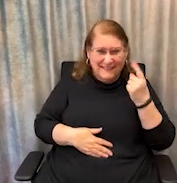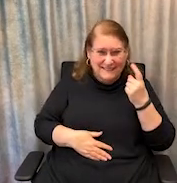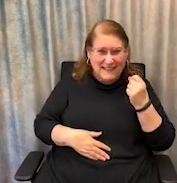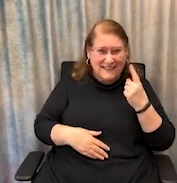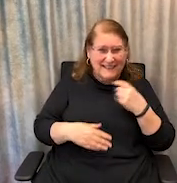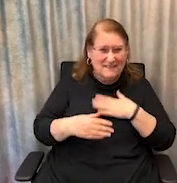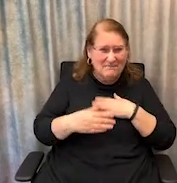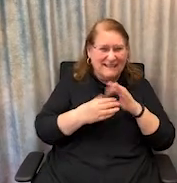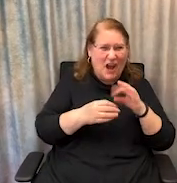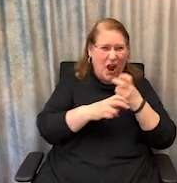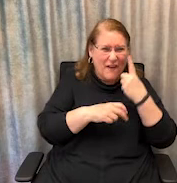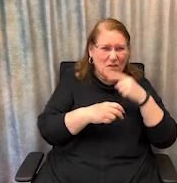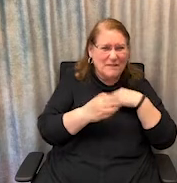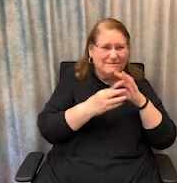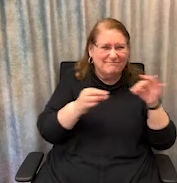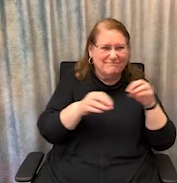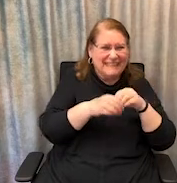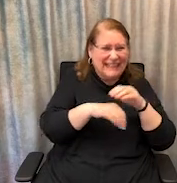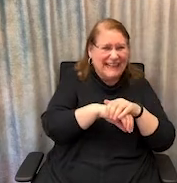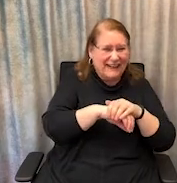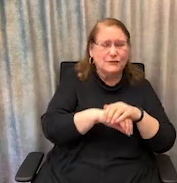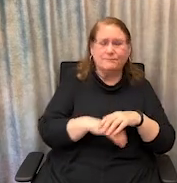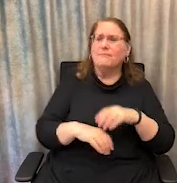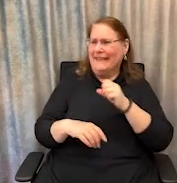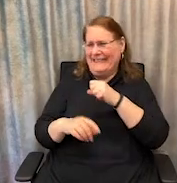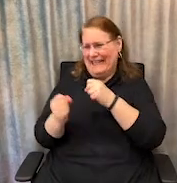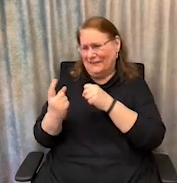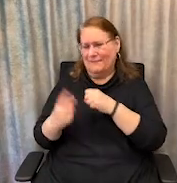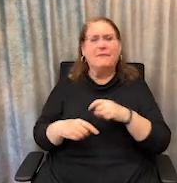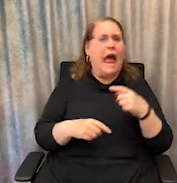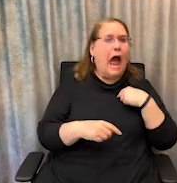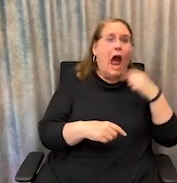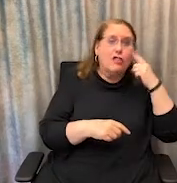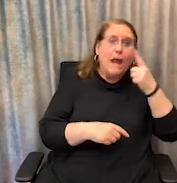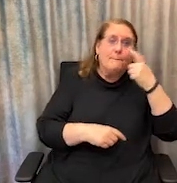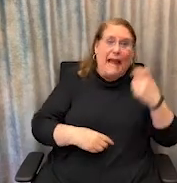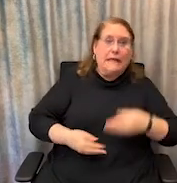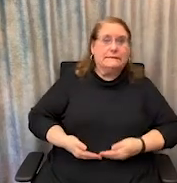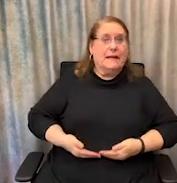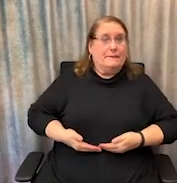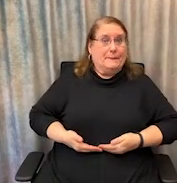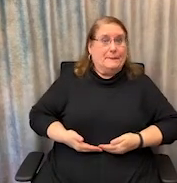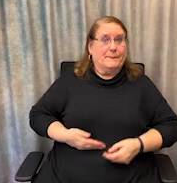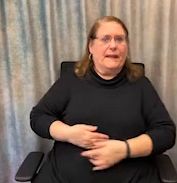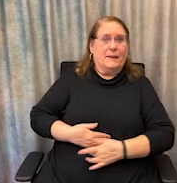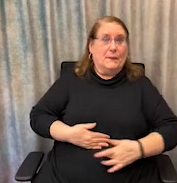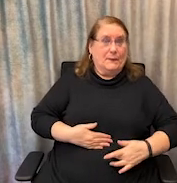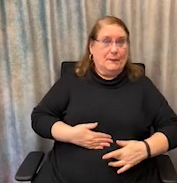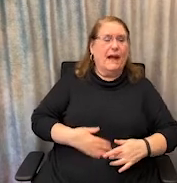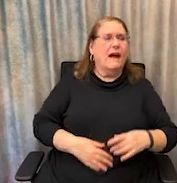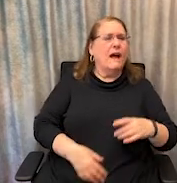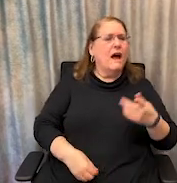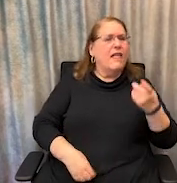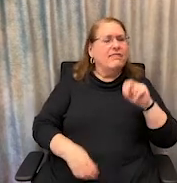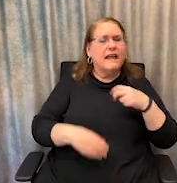I think you understand what I say. Yes, I'm saying. Of course. And I thought it's because of my crop top, but when